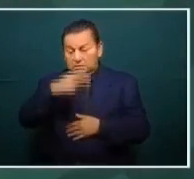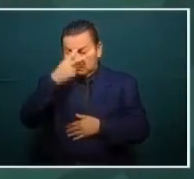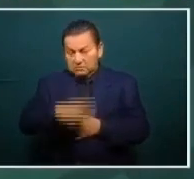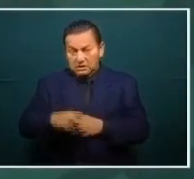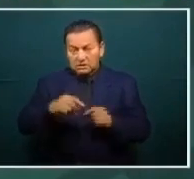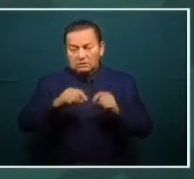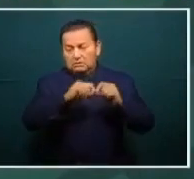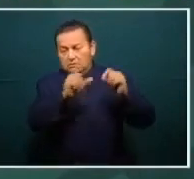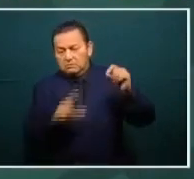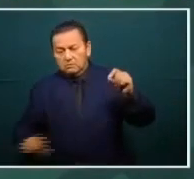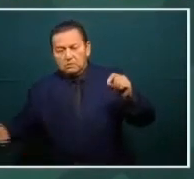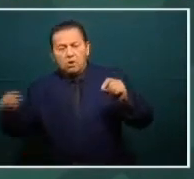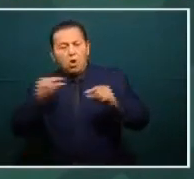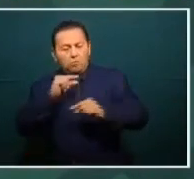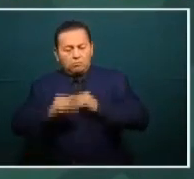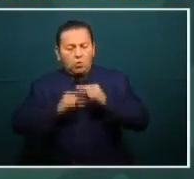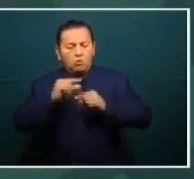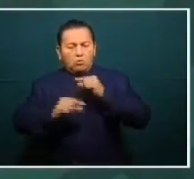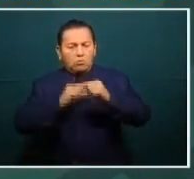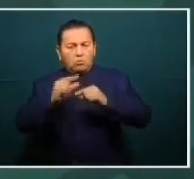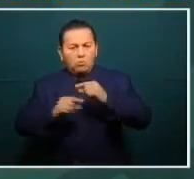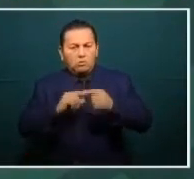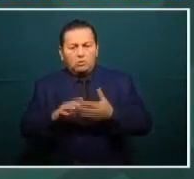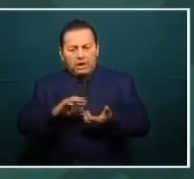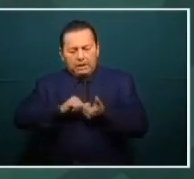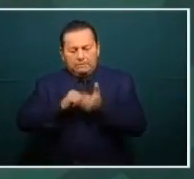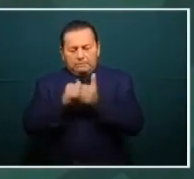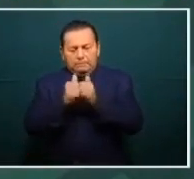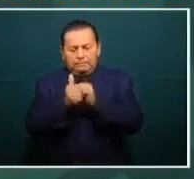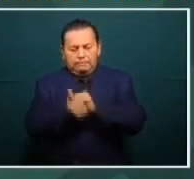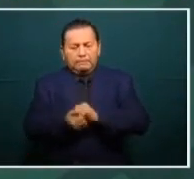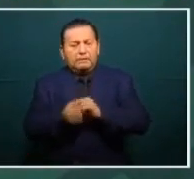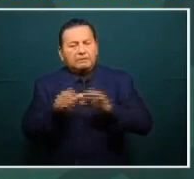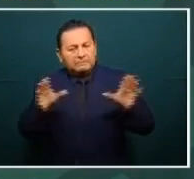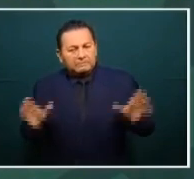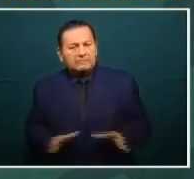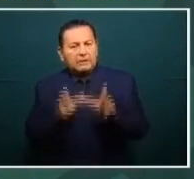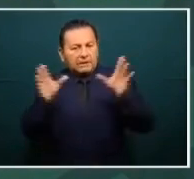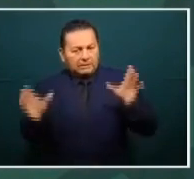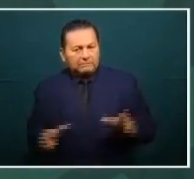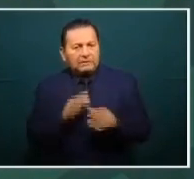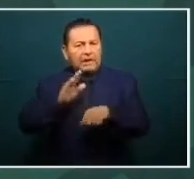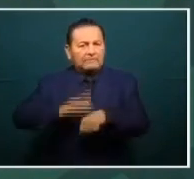Here in our country, this movement is